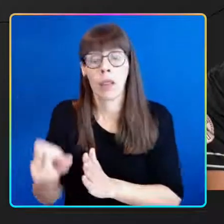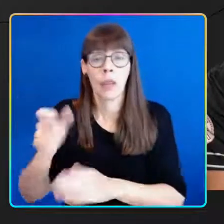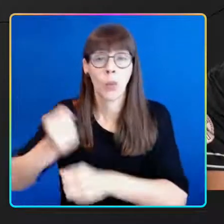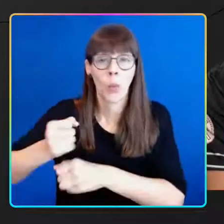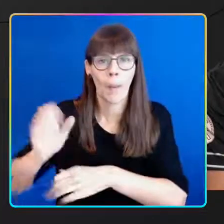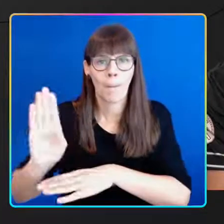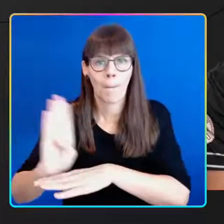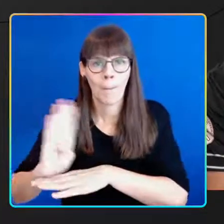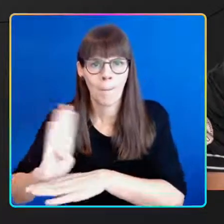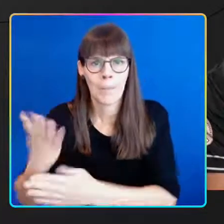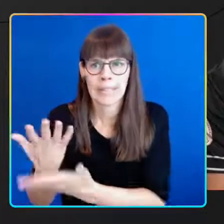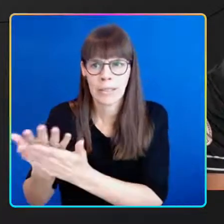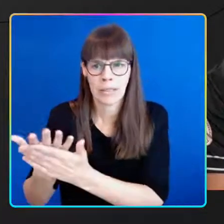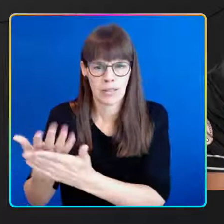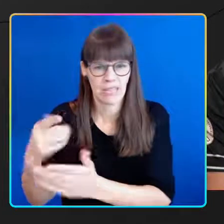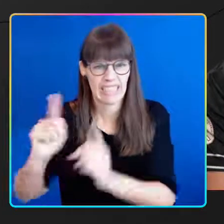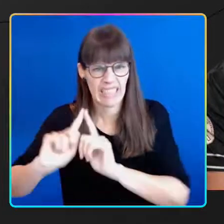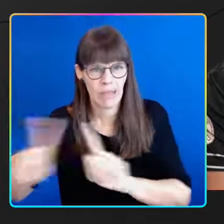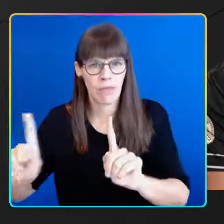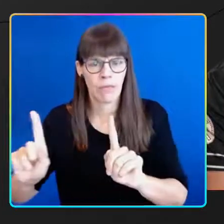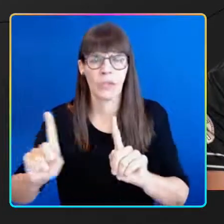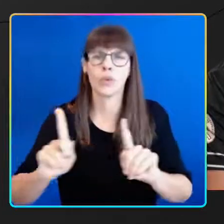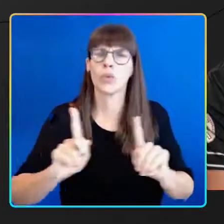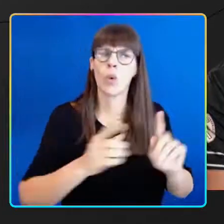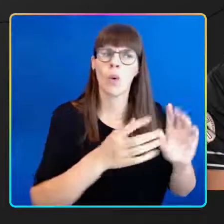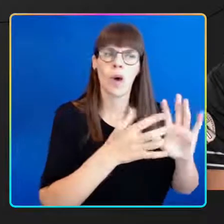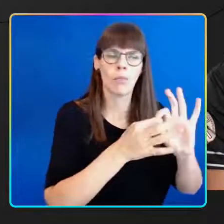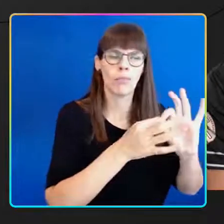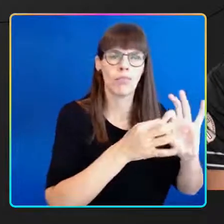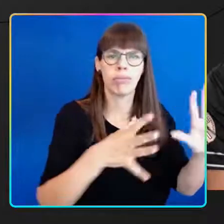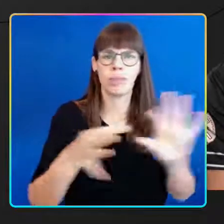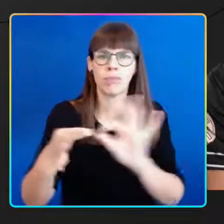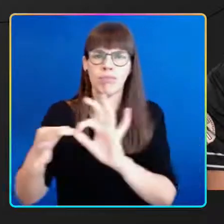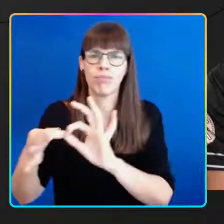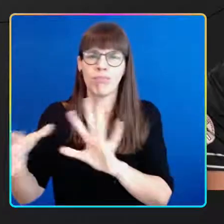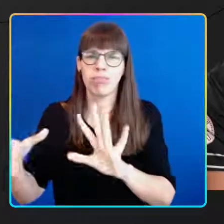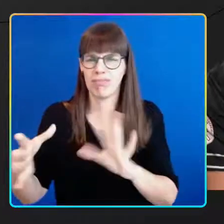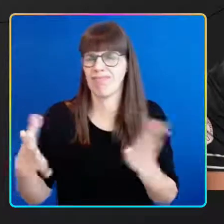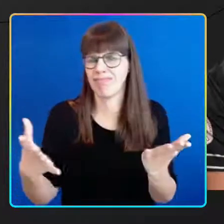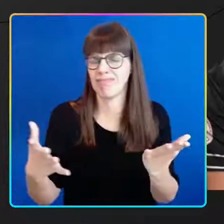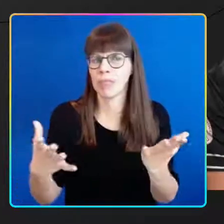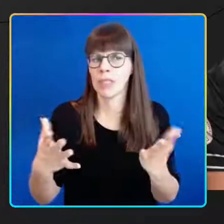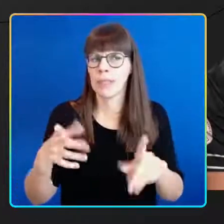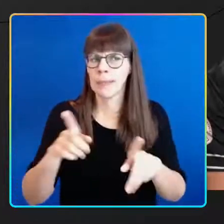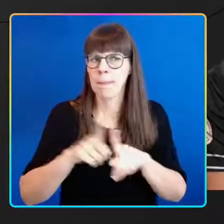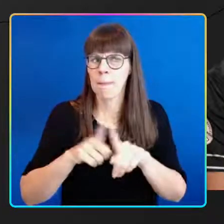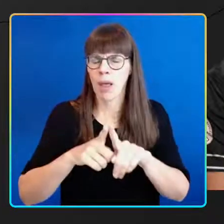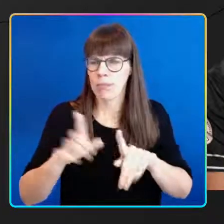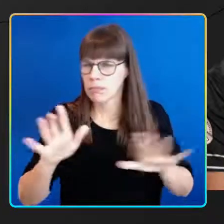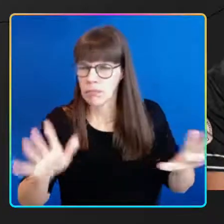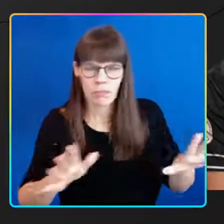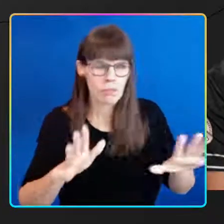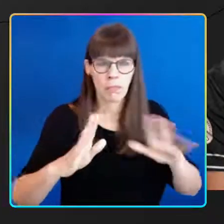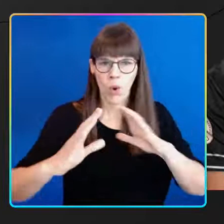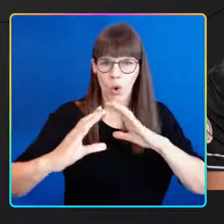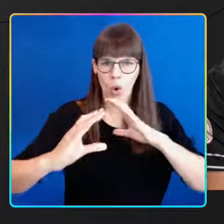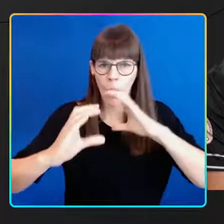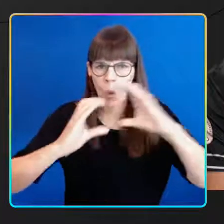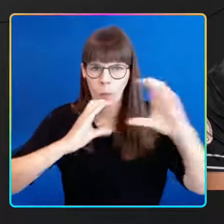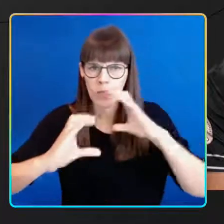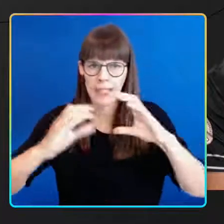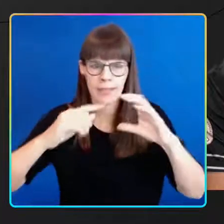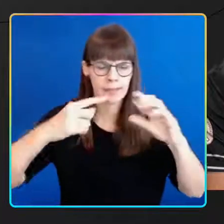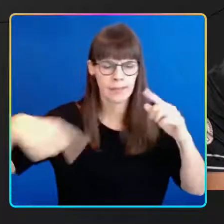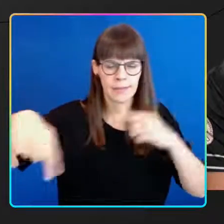they are disconnected. Sometimes the messages are difficult, so that the communication between data scientists